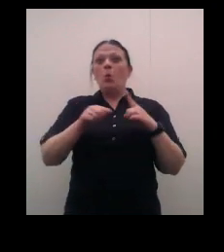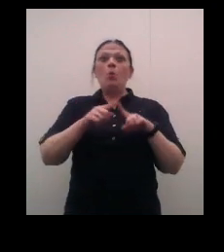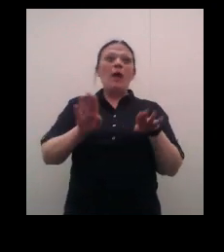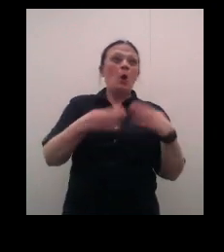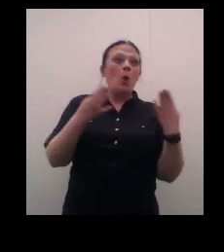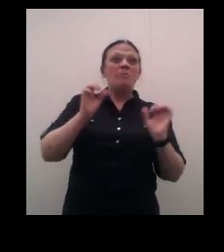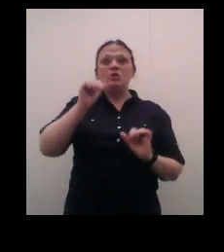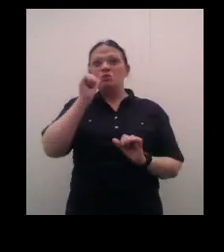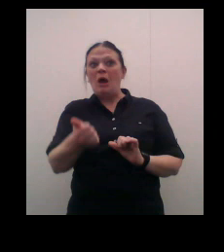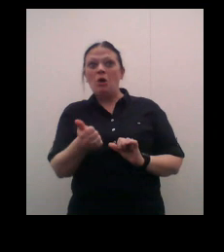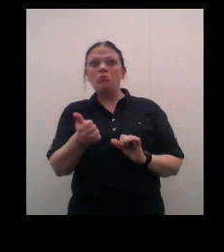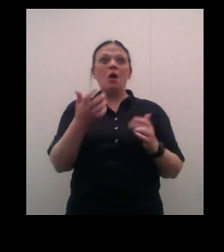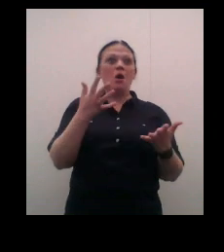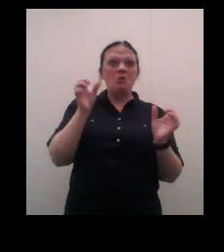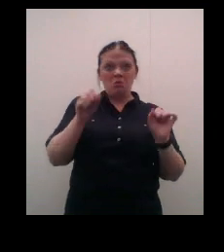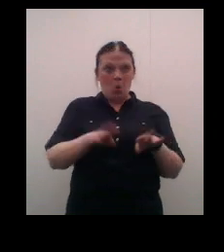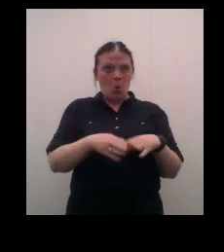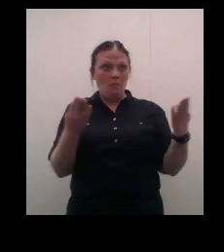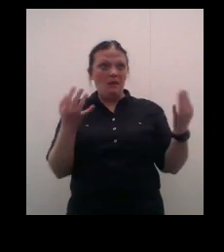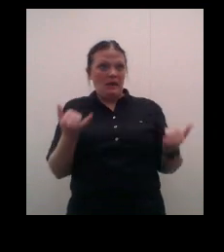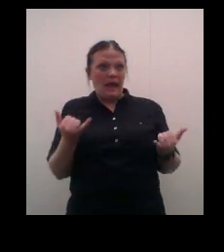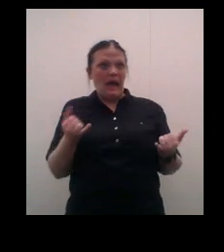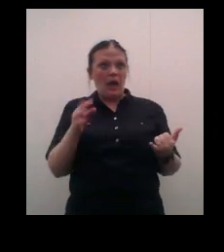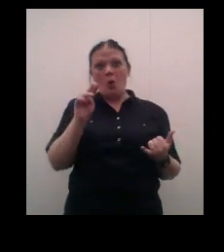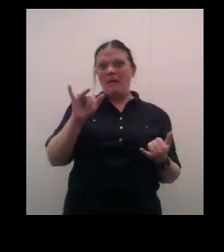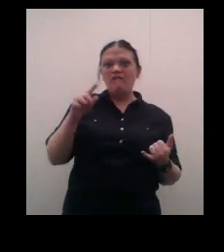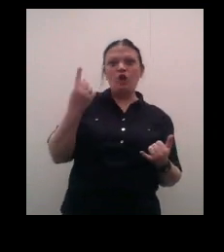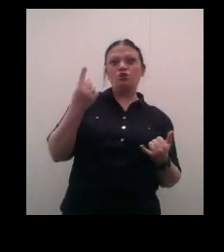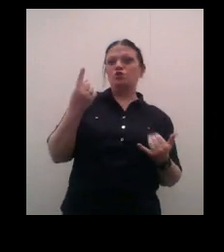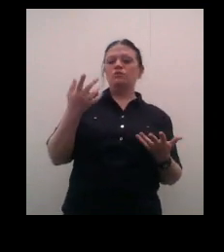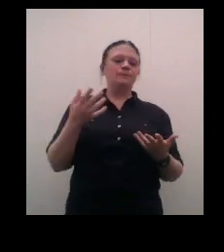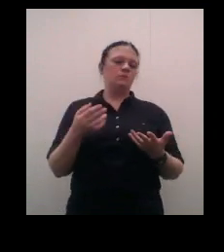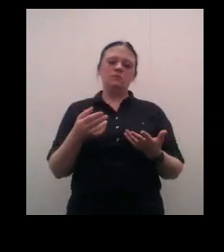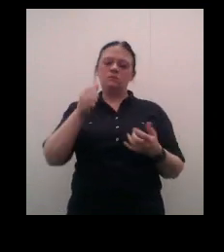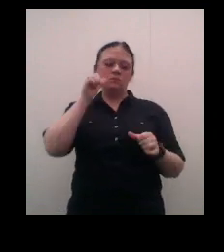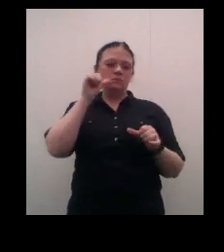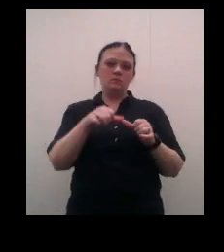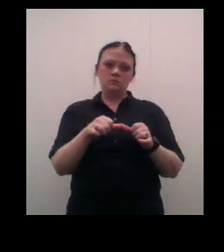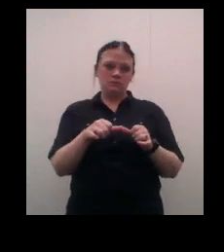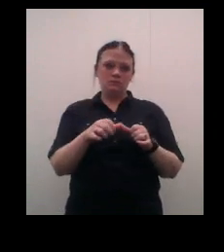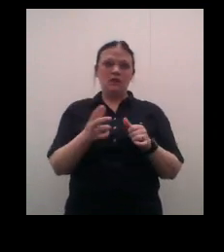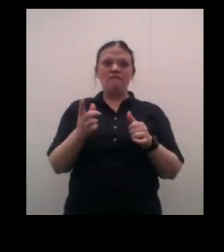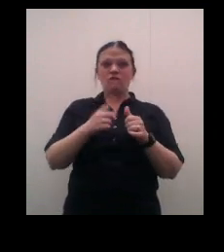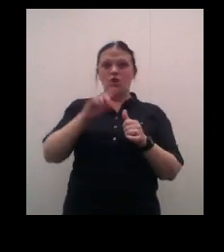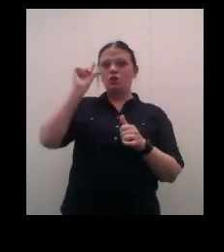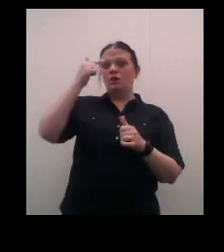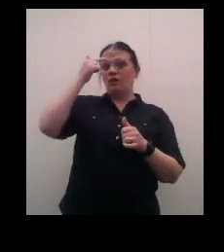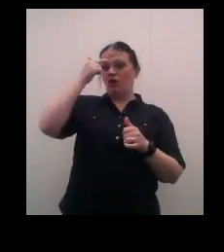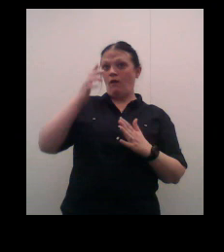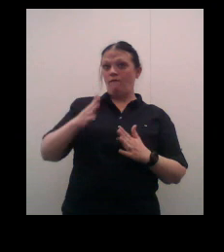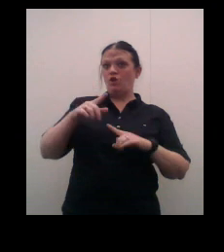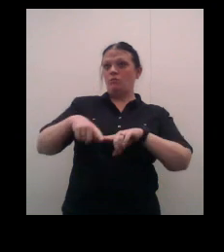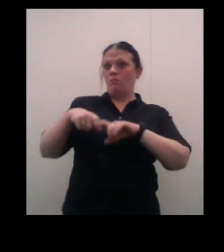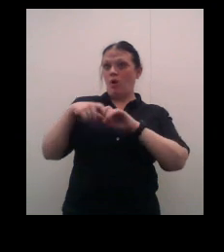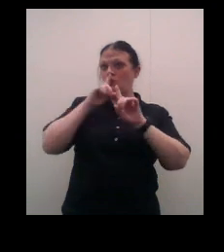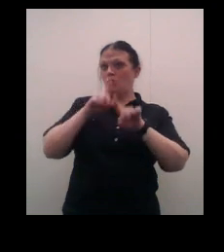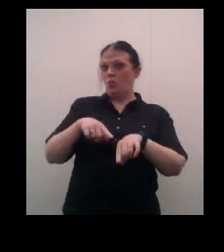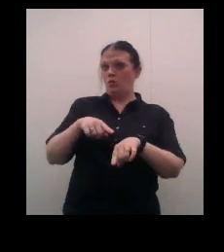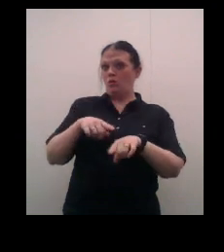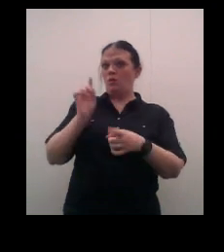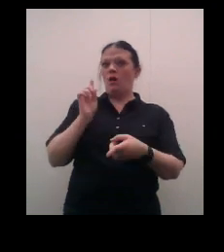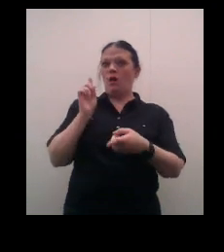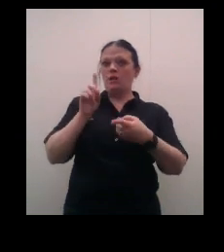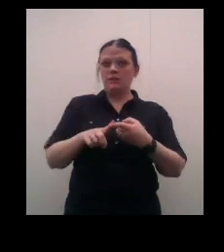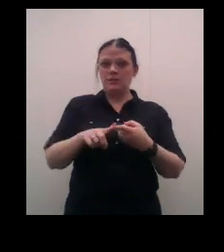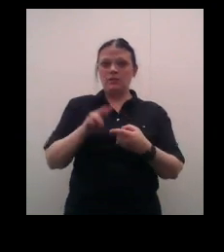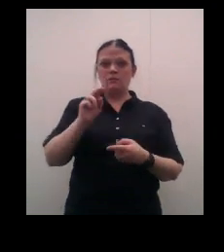open tomorrow? Can we open up May 1st? Well, remember, first off, the governor's pause order is in effect until May 15th. We will